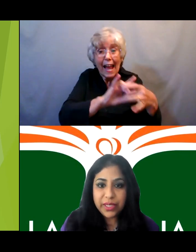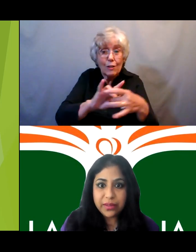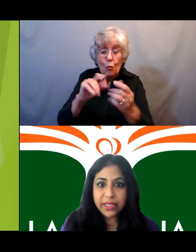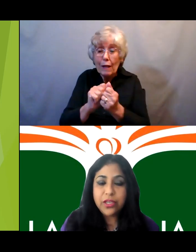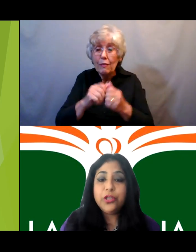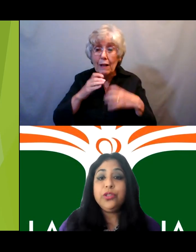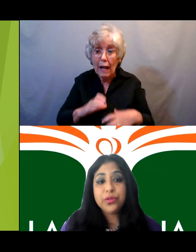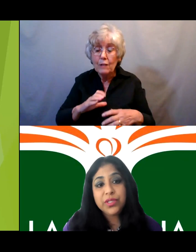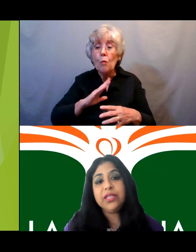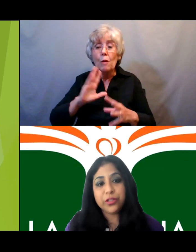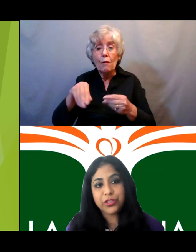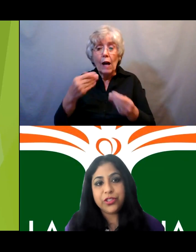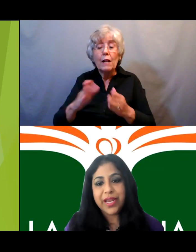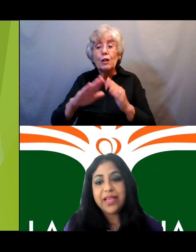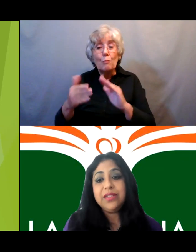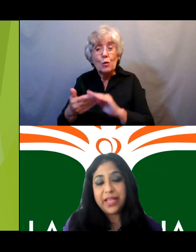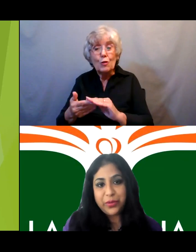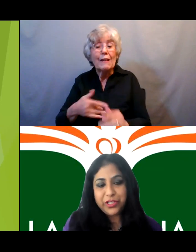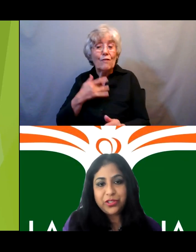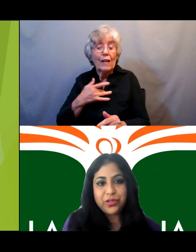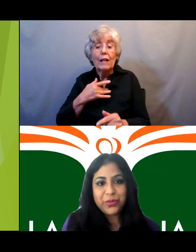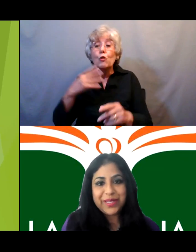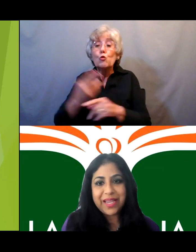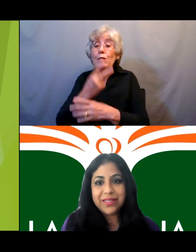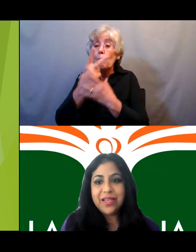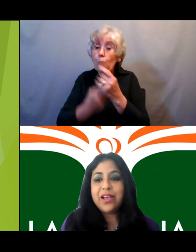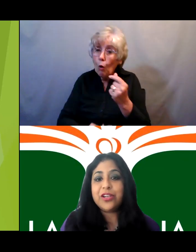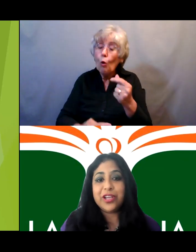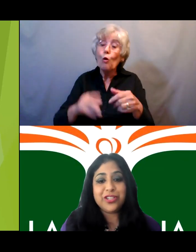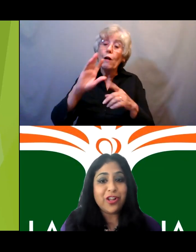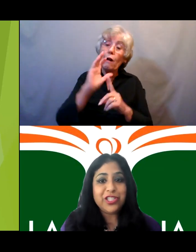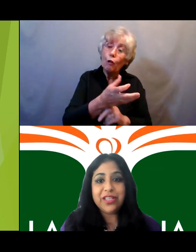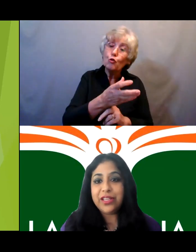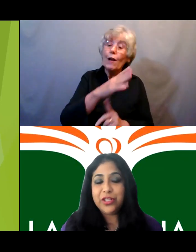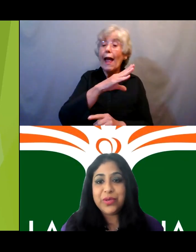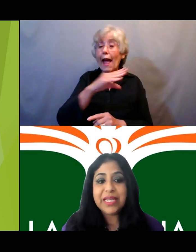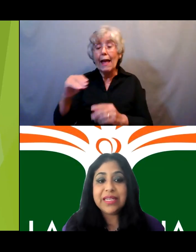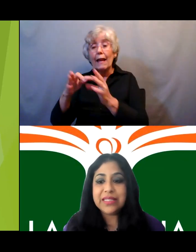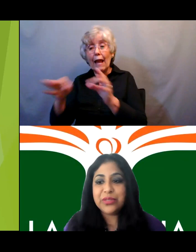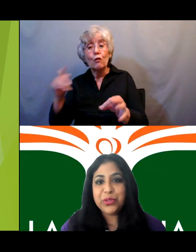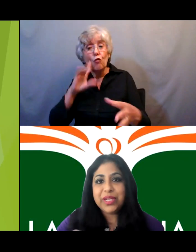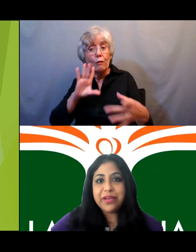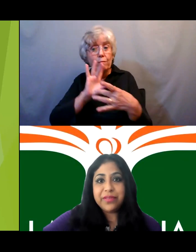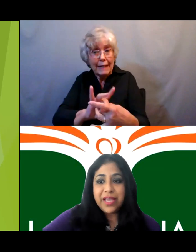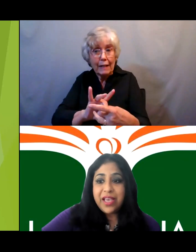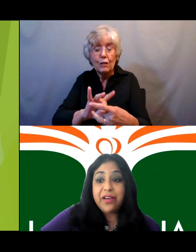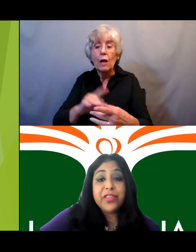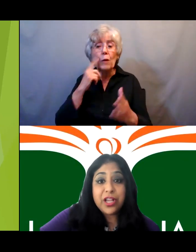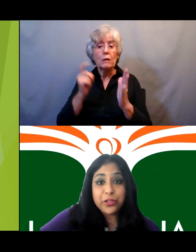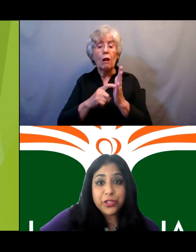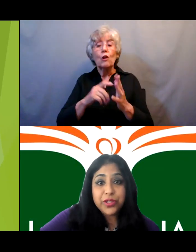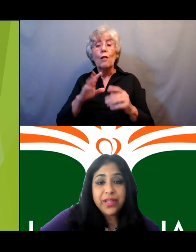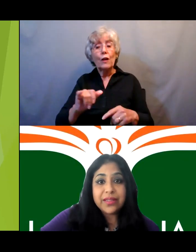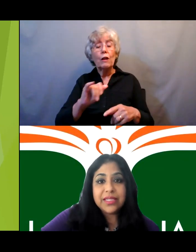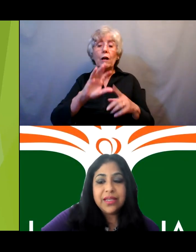providing community healing using culture and language to connect, acknowledging the uniqueness and beauty of